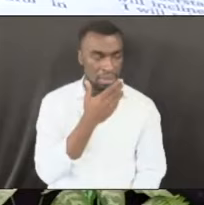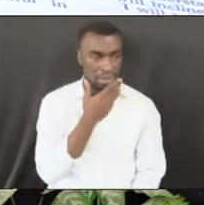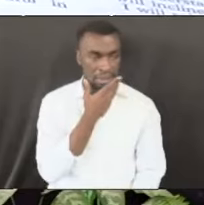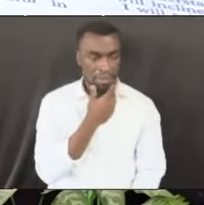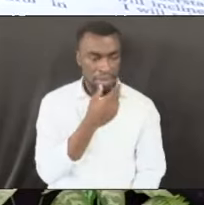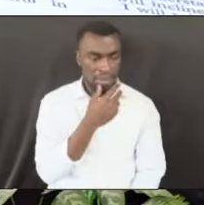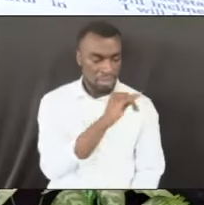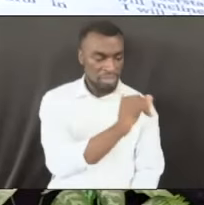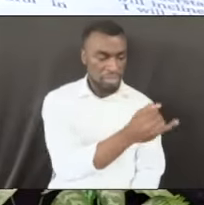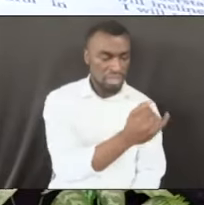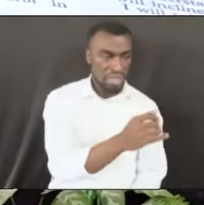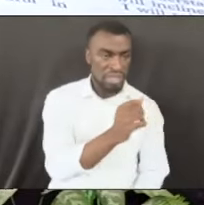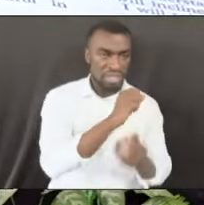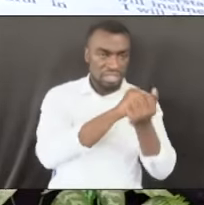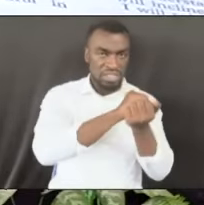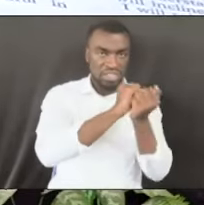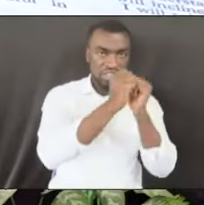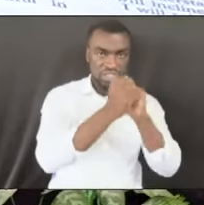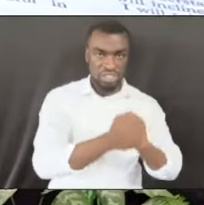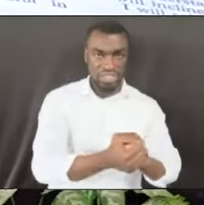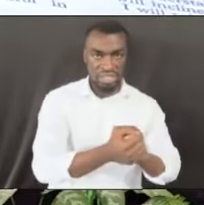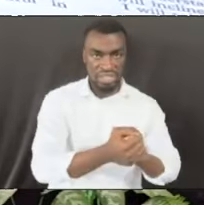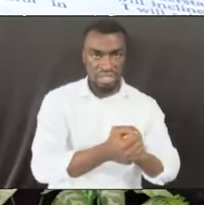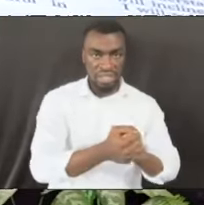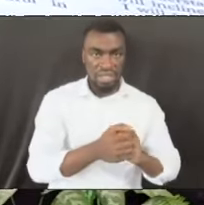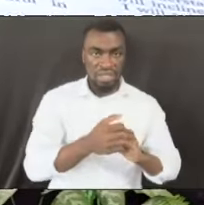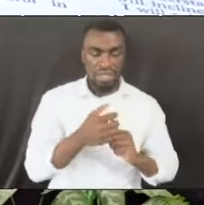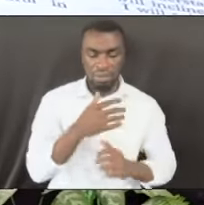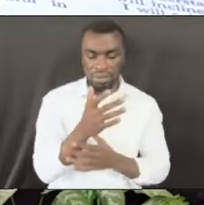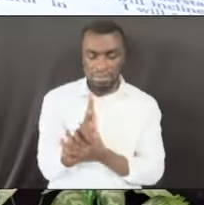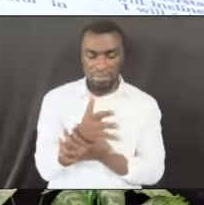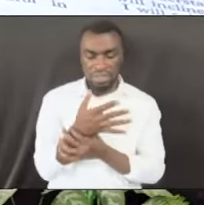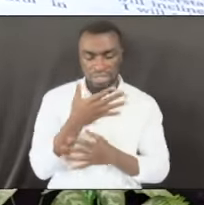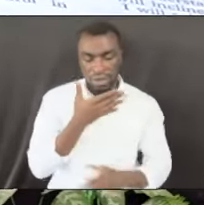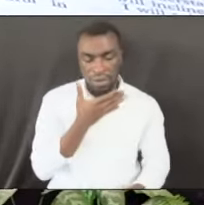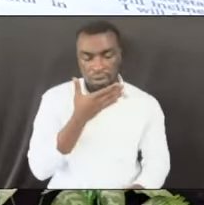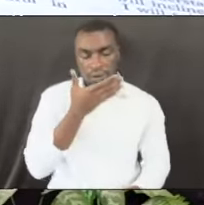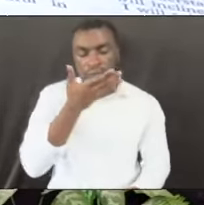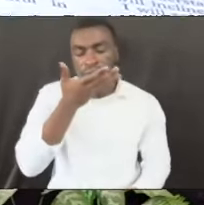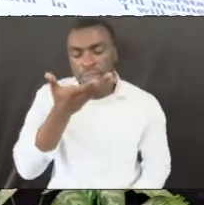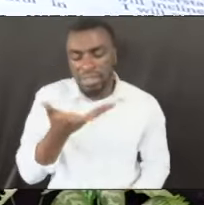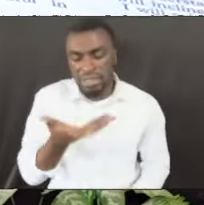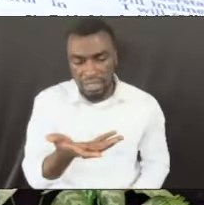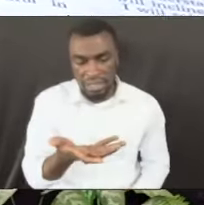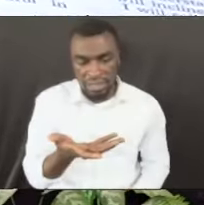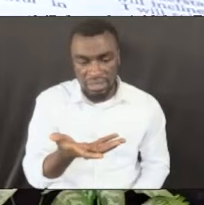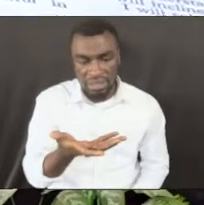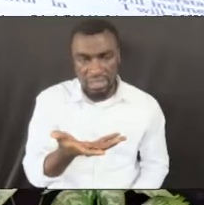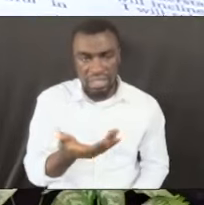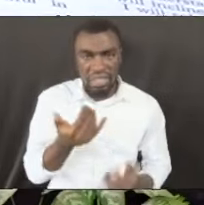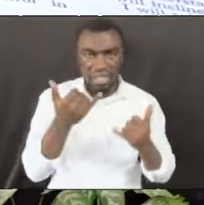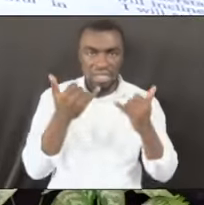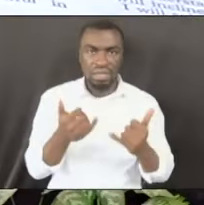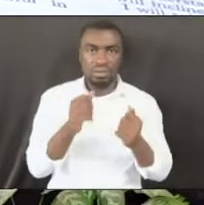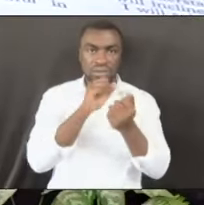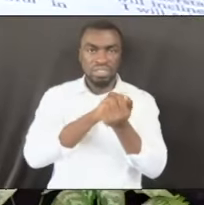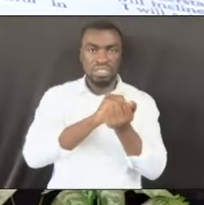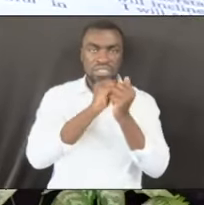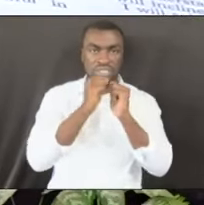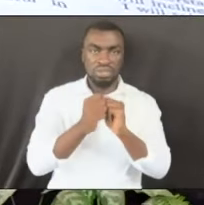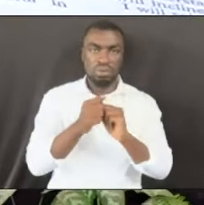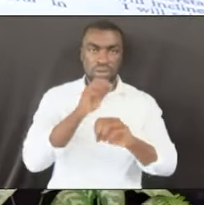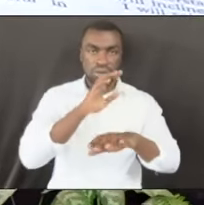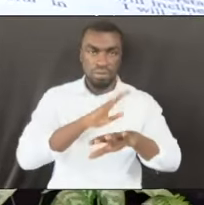now he is vomited, is vomited out of the fish, a converted man.